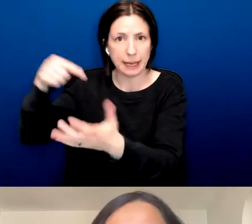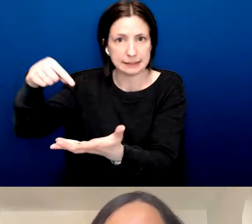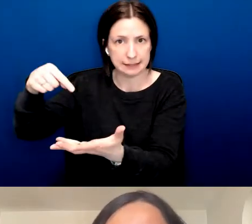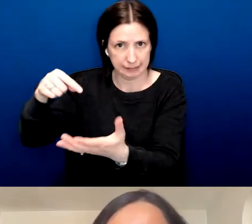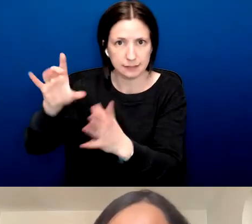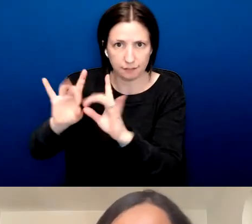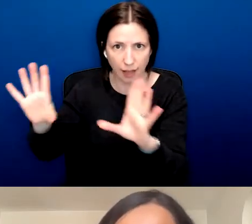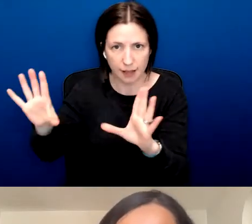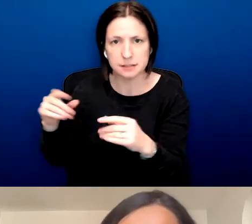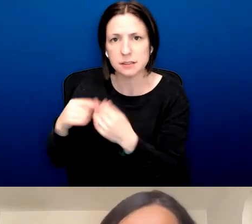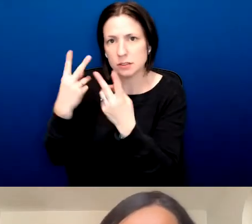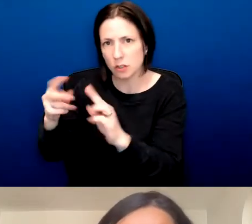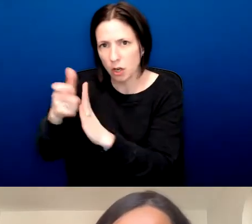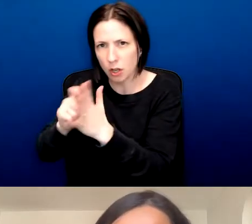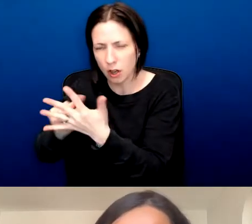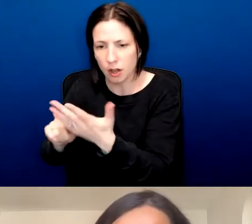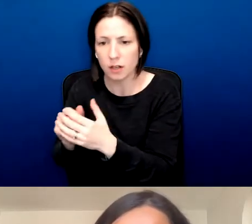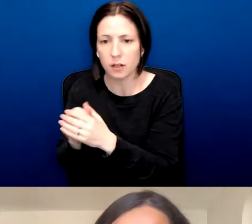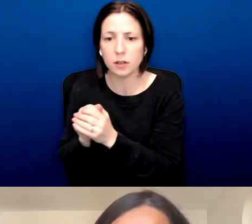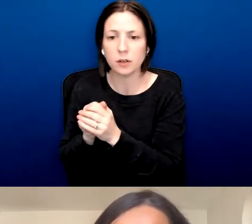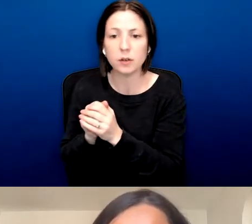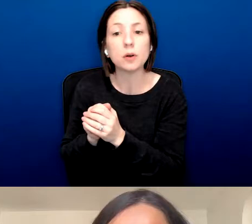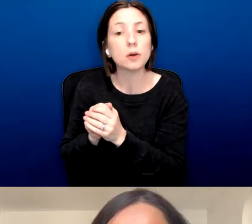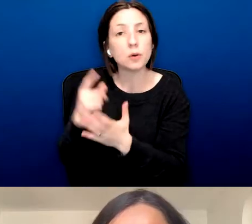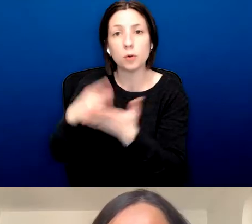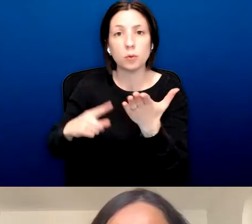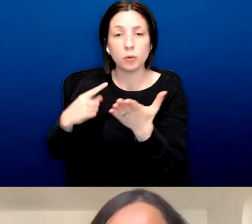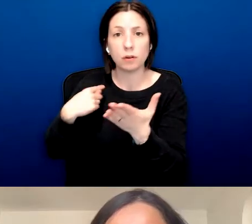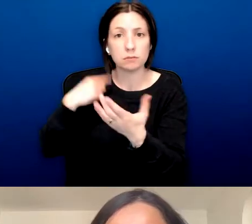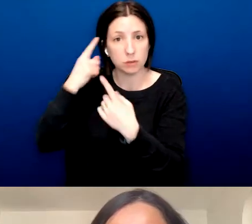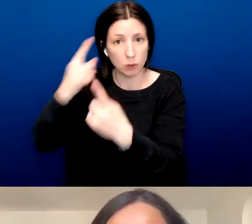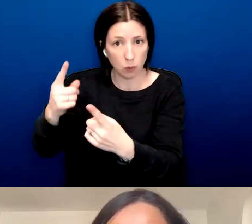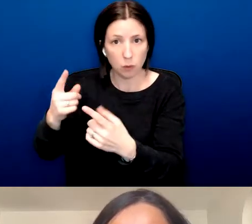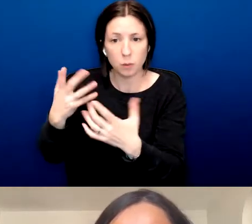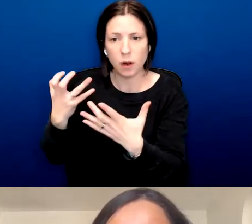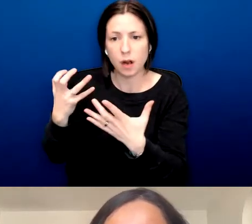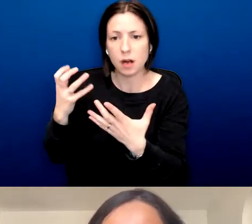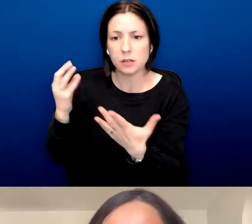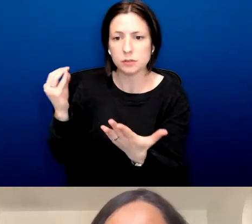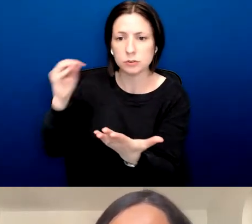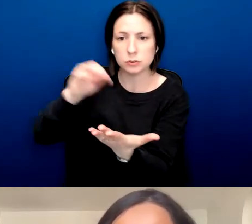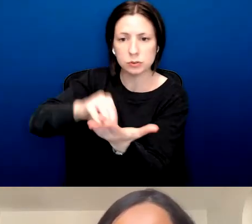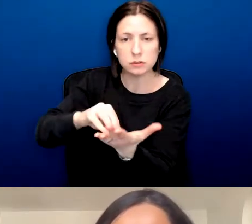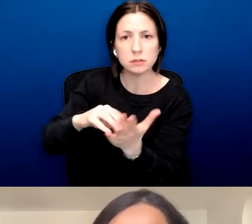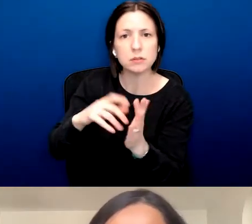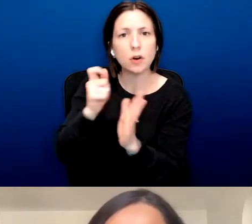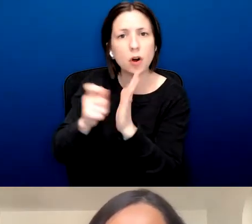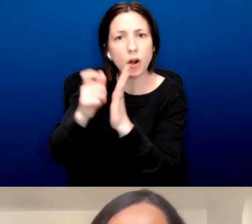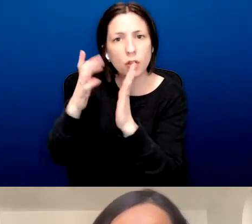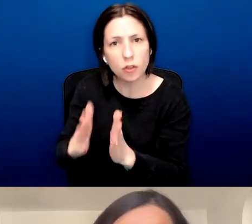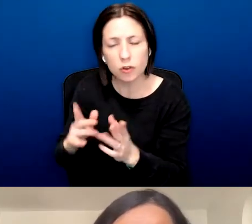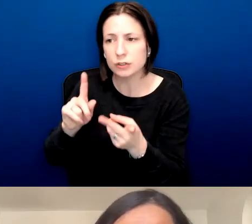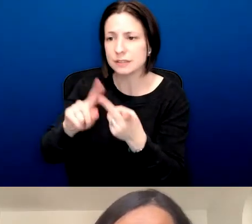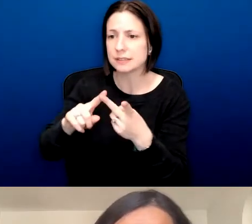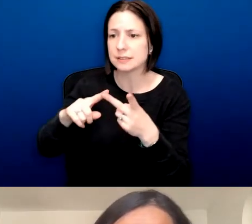one of the things that both of us tried doing there was to cite authors and academics and activists